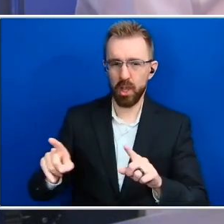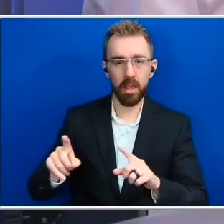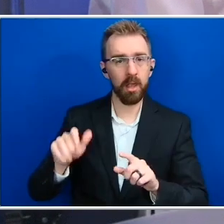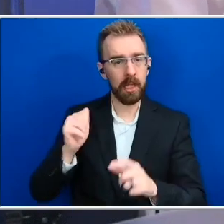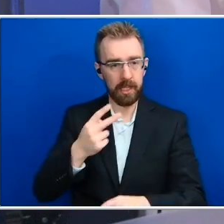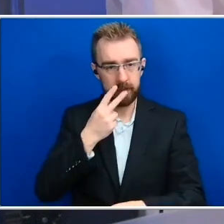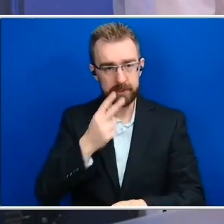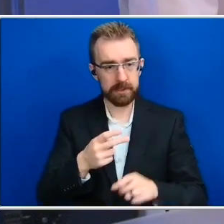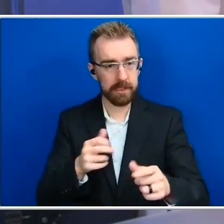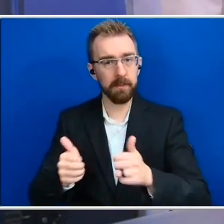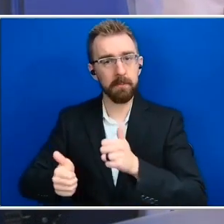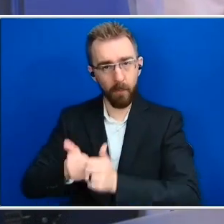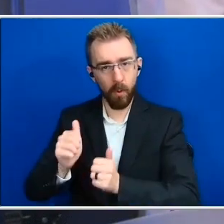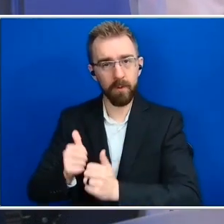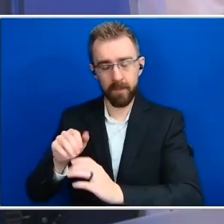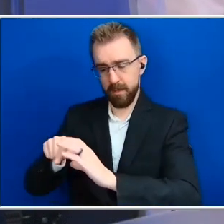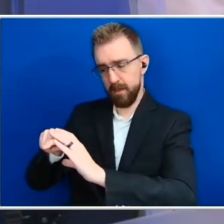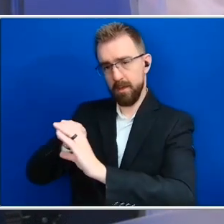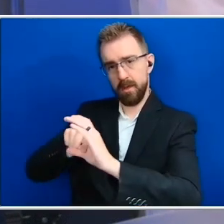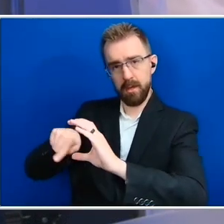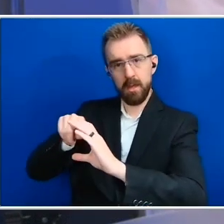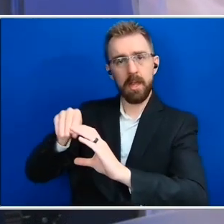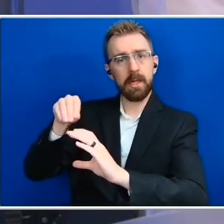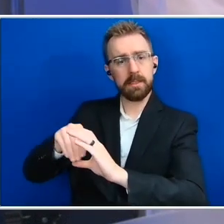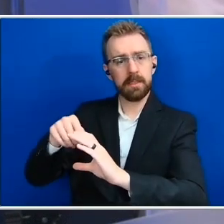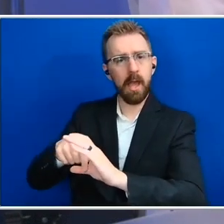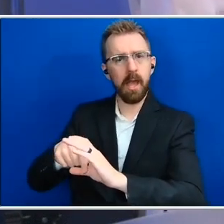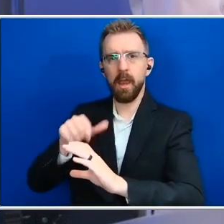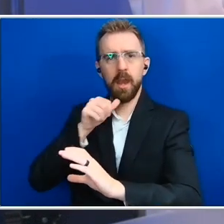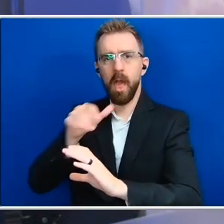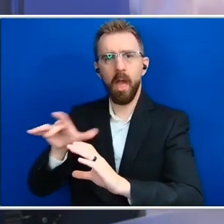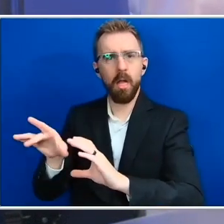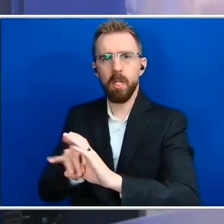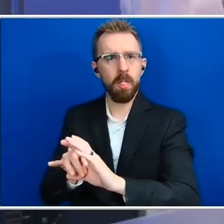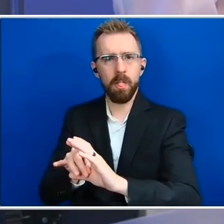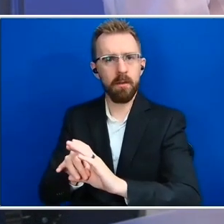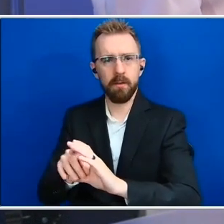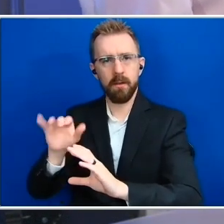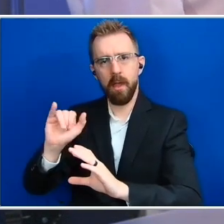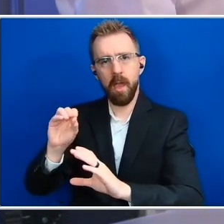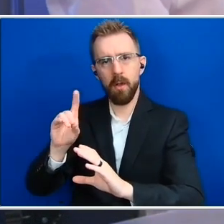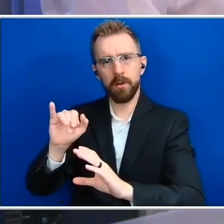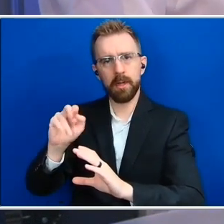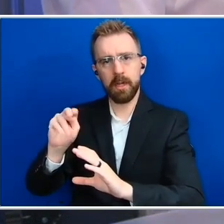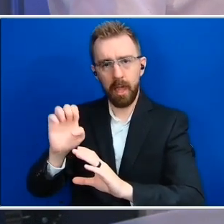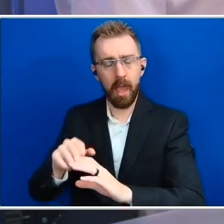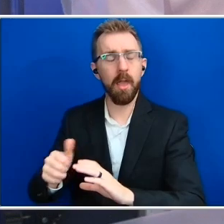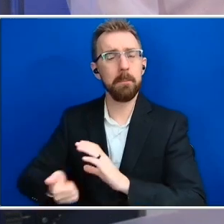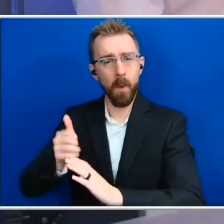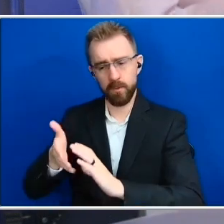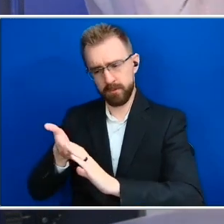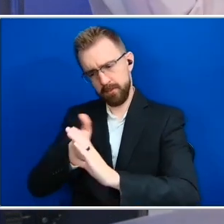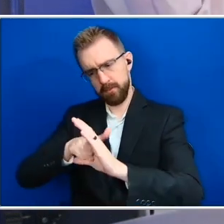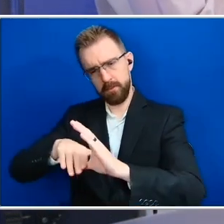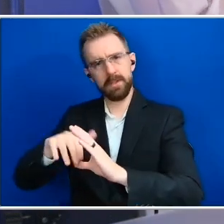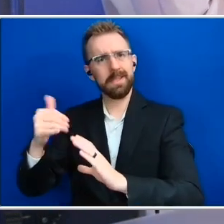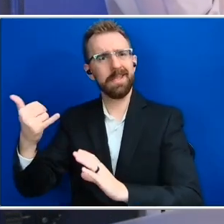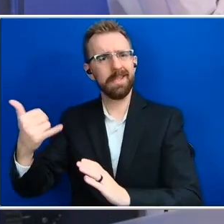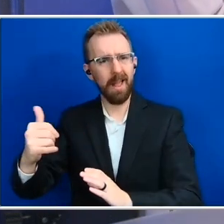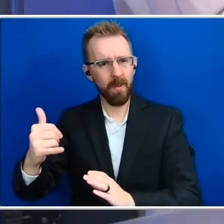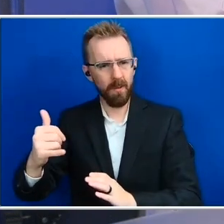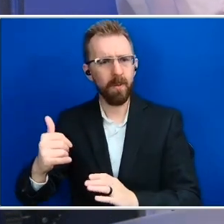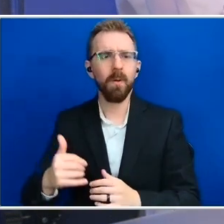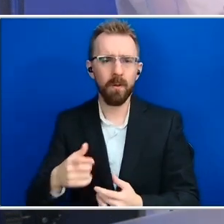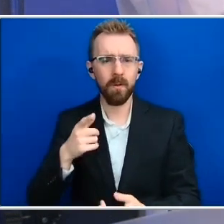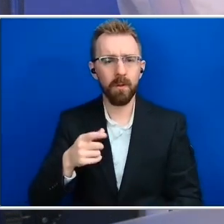of the esophagus didn't get the iodine, and majority of esophagus is yellowish. Therefore, esophagus is